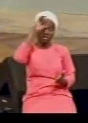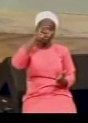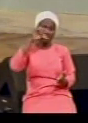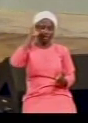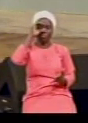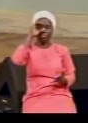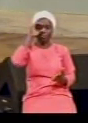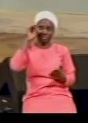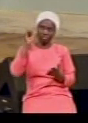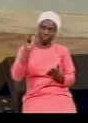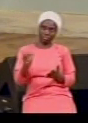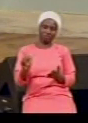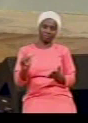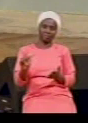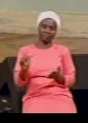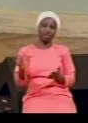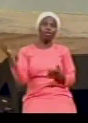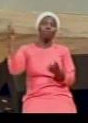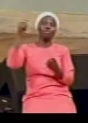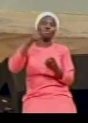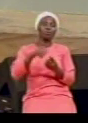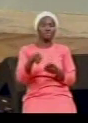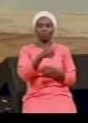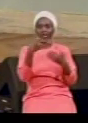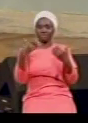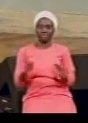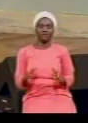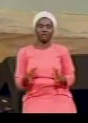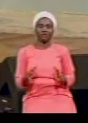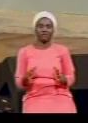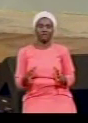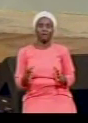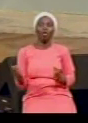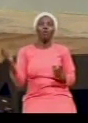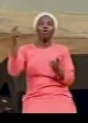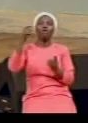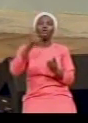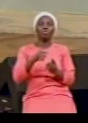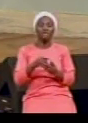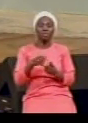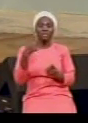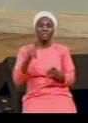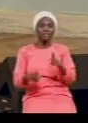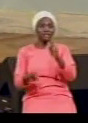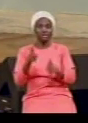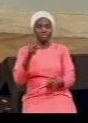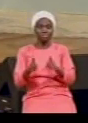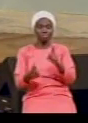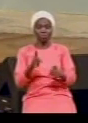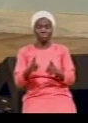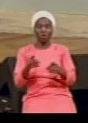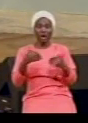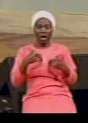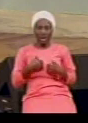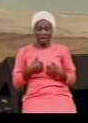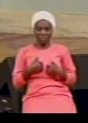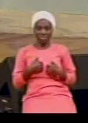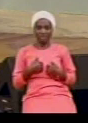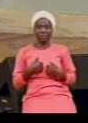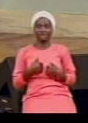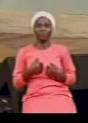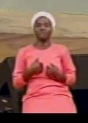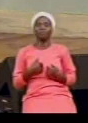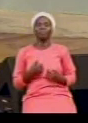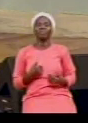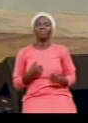until you finish hindrances out of your way. Until the people had avenged themselves upon